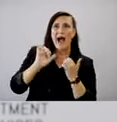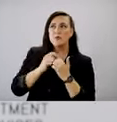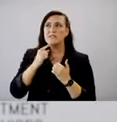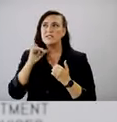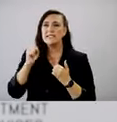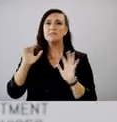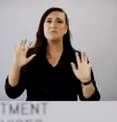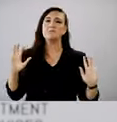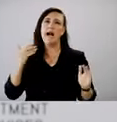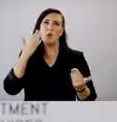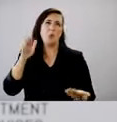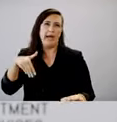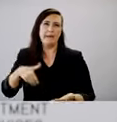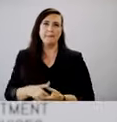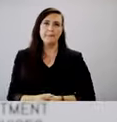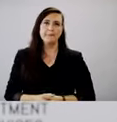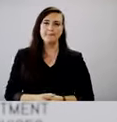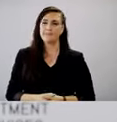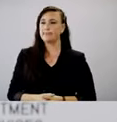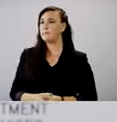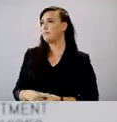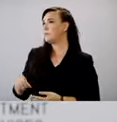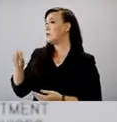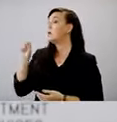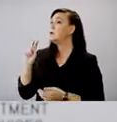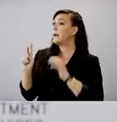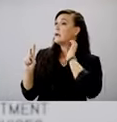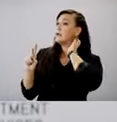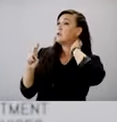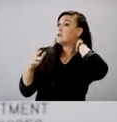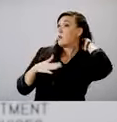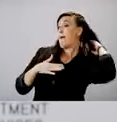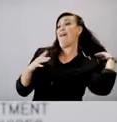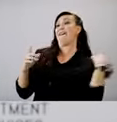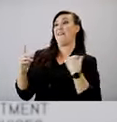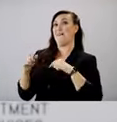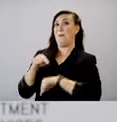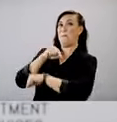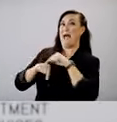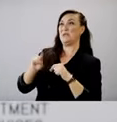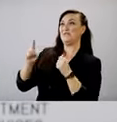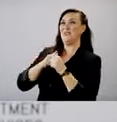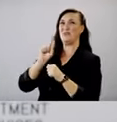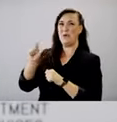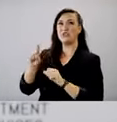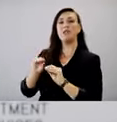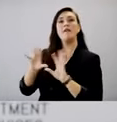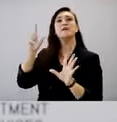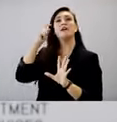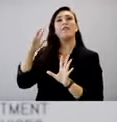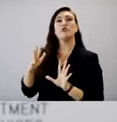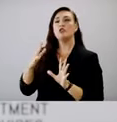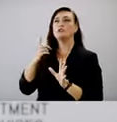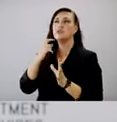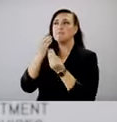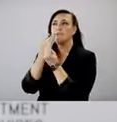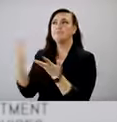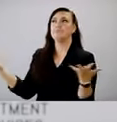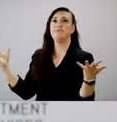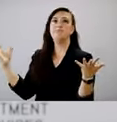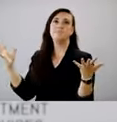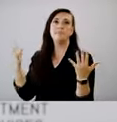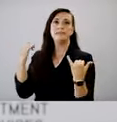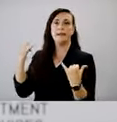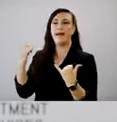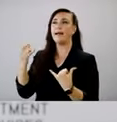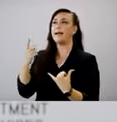seeing. Okay, so now the question that I had originally was, obviously the governor put out the statement